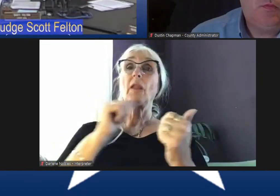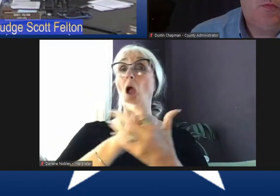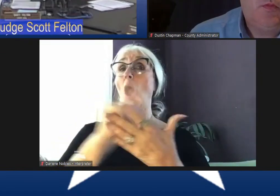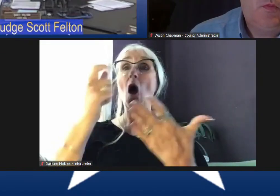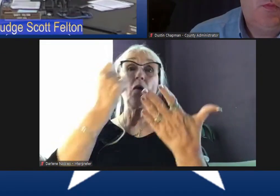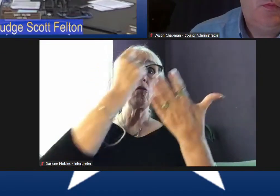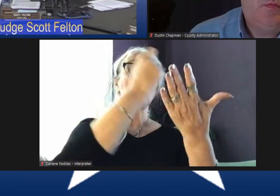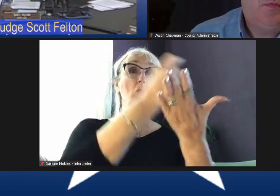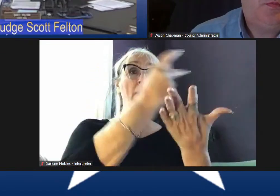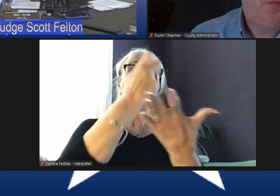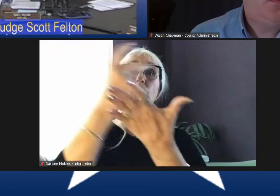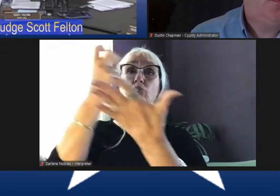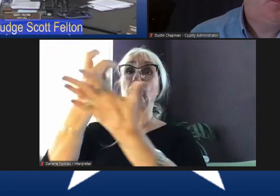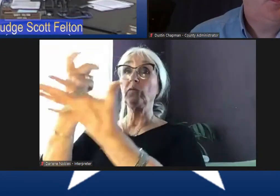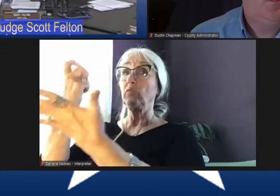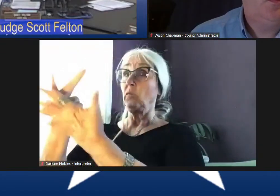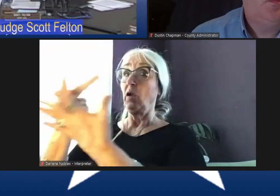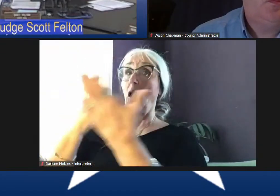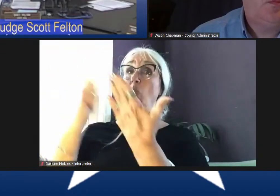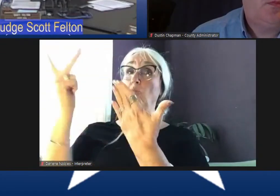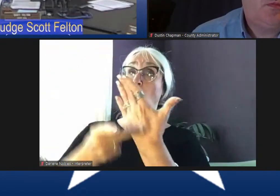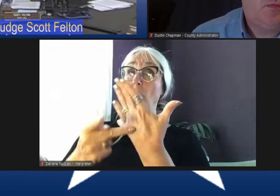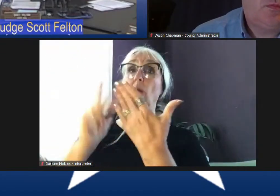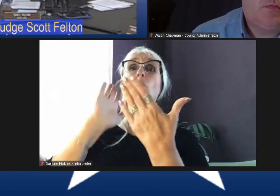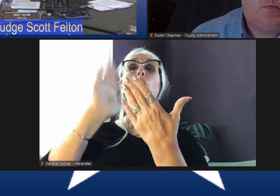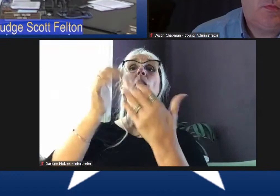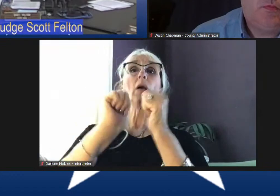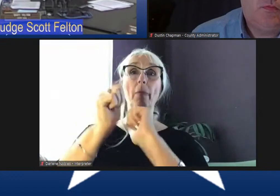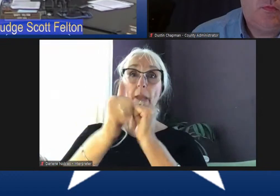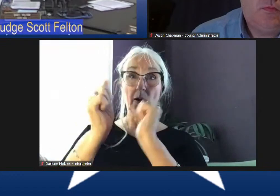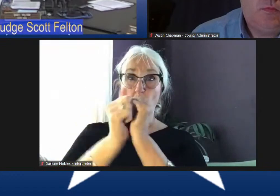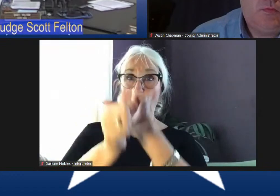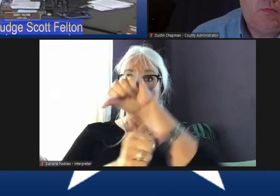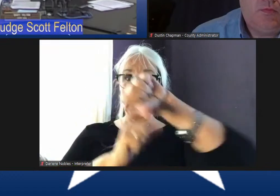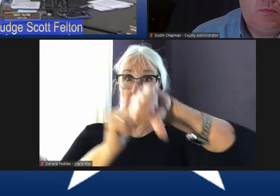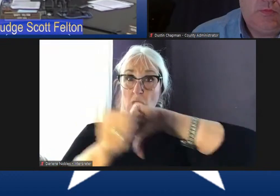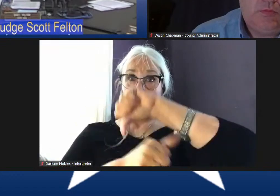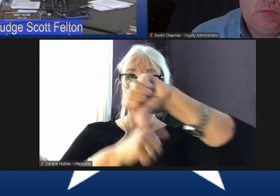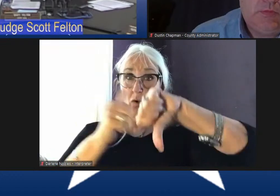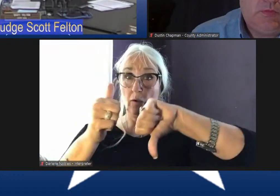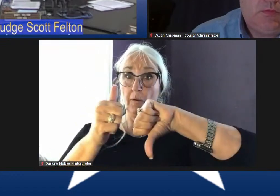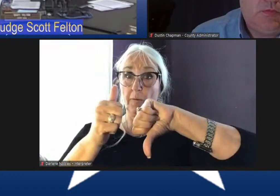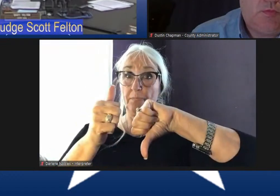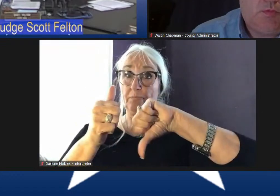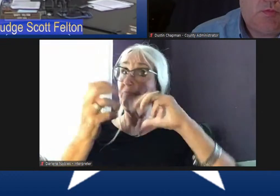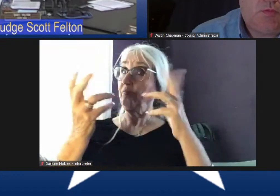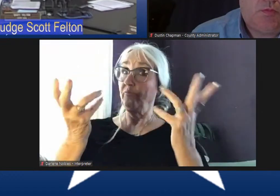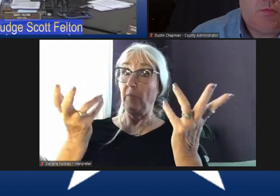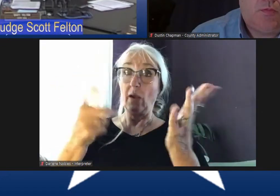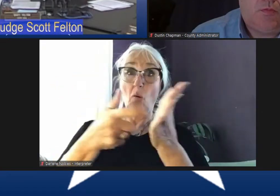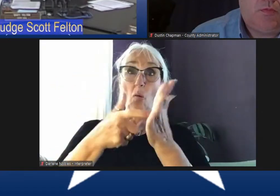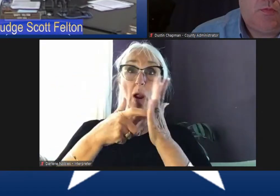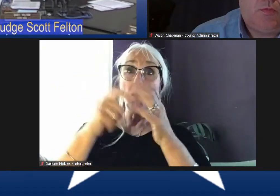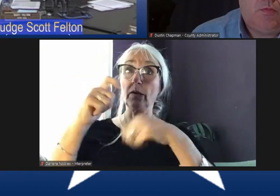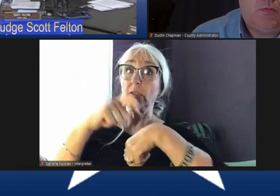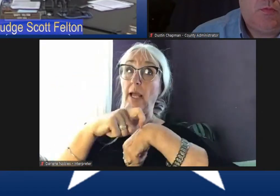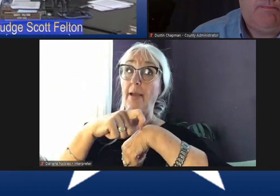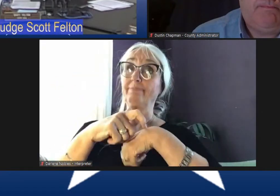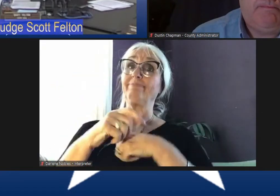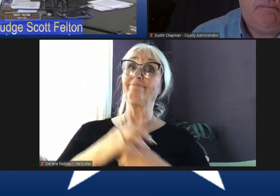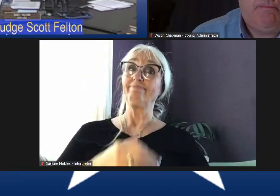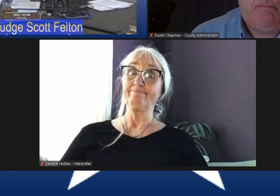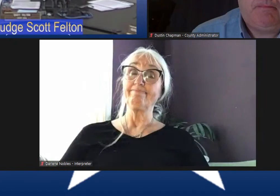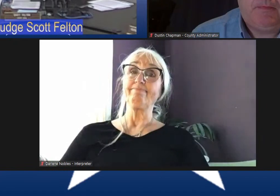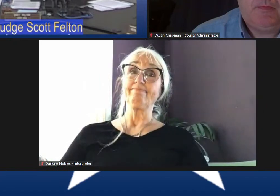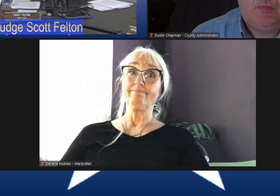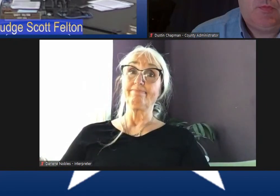projects are gonna compete with each other. And that's gonna take some time.